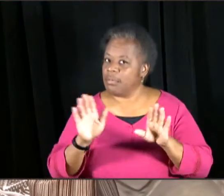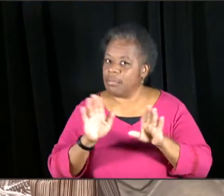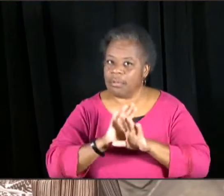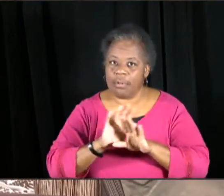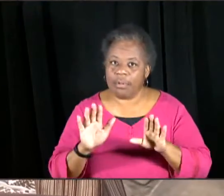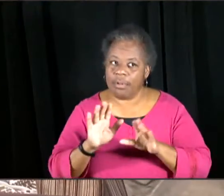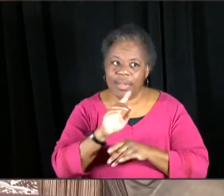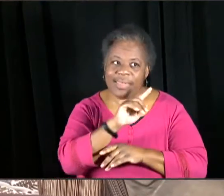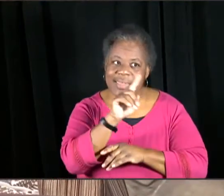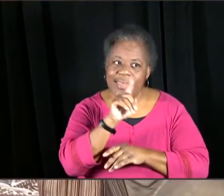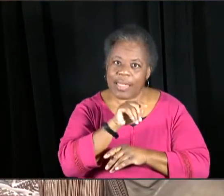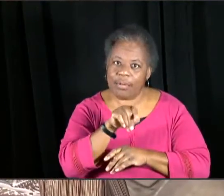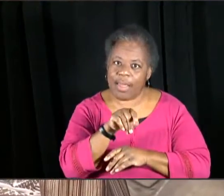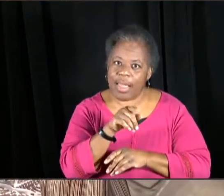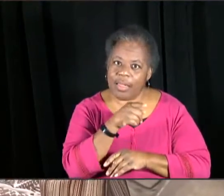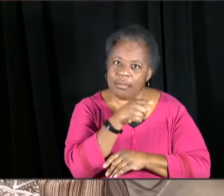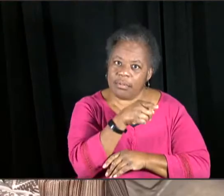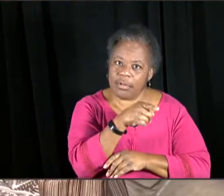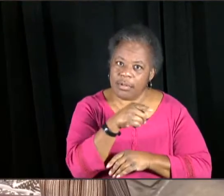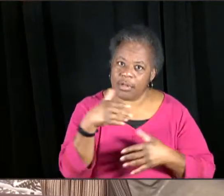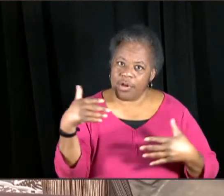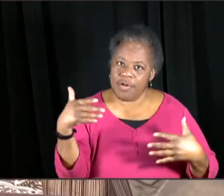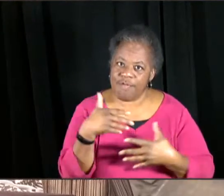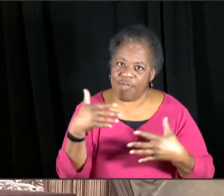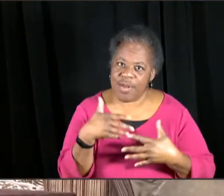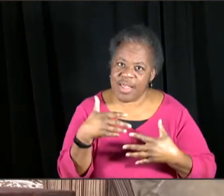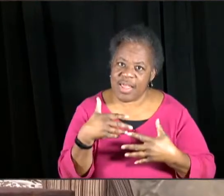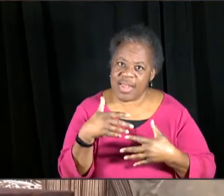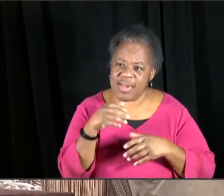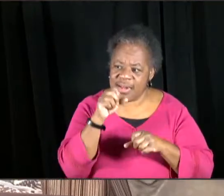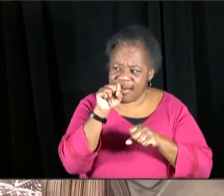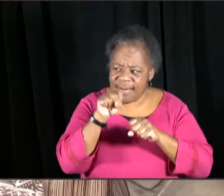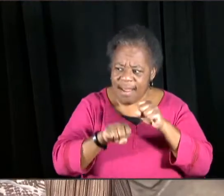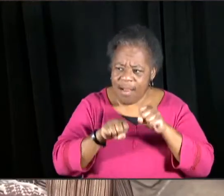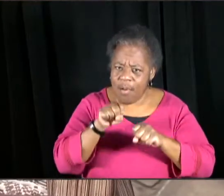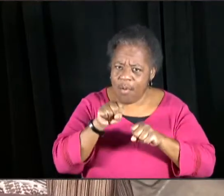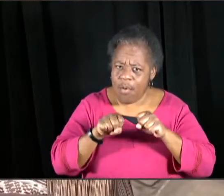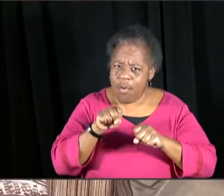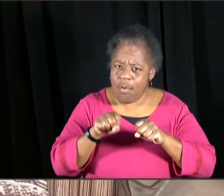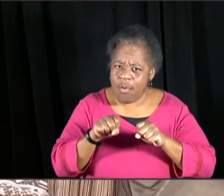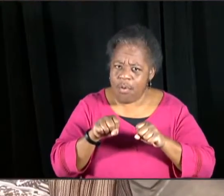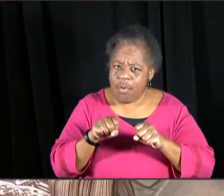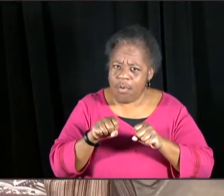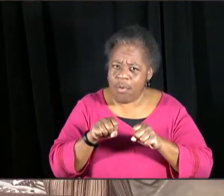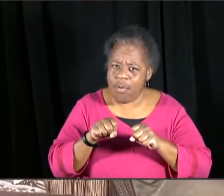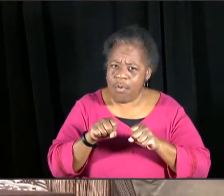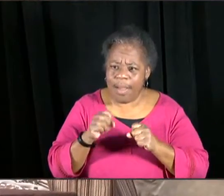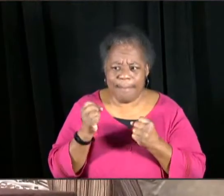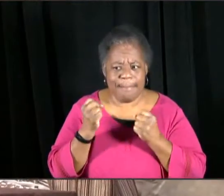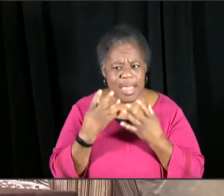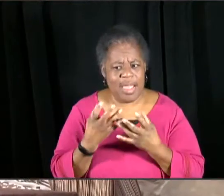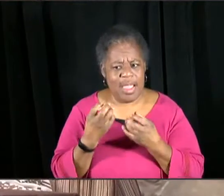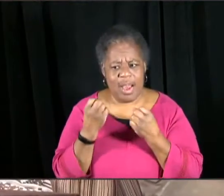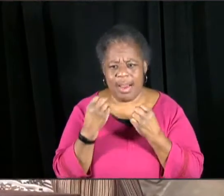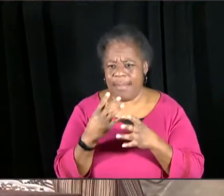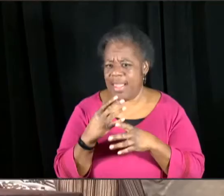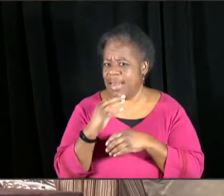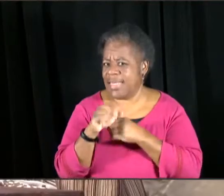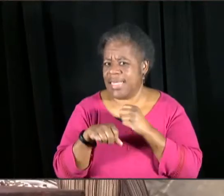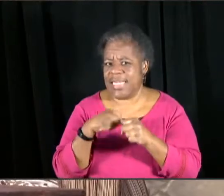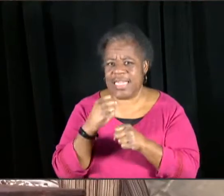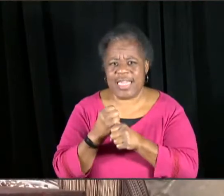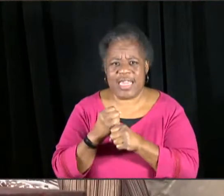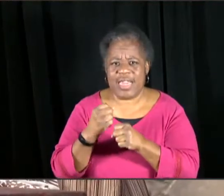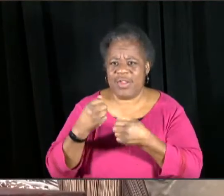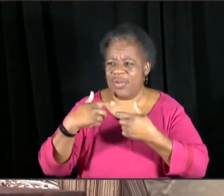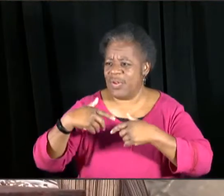Zechariah was afraid and doubtful. It's been hundreds of years since God has spoken directly to